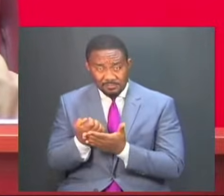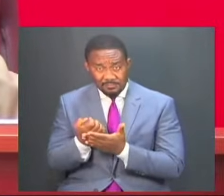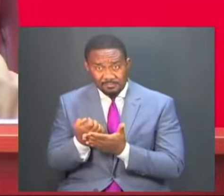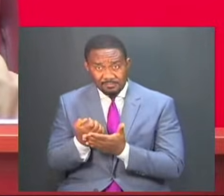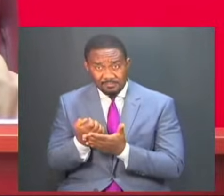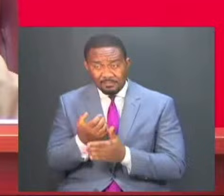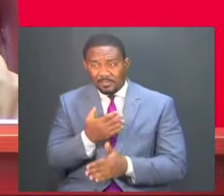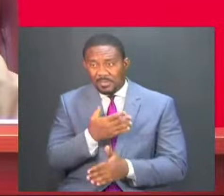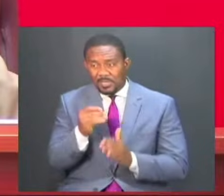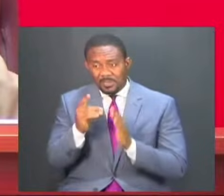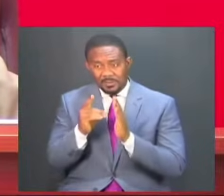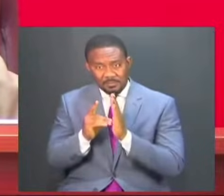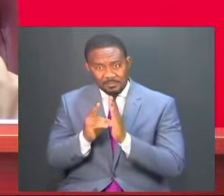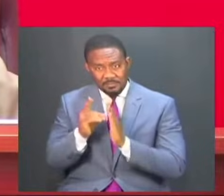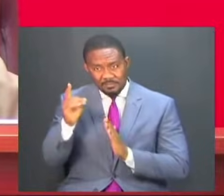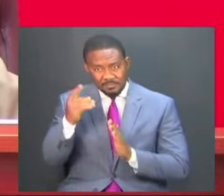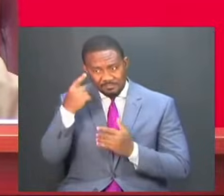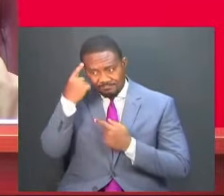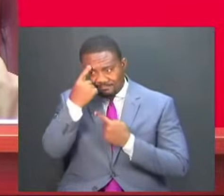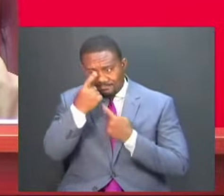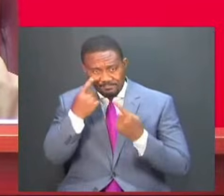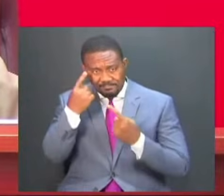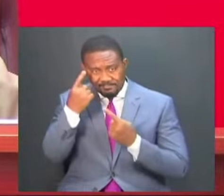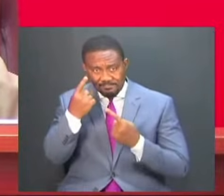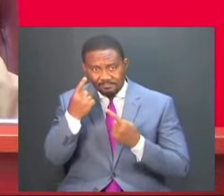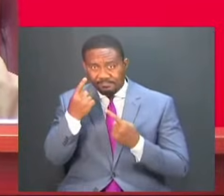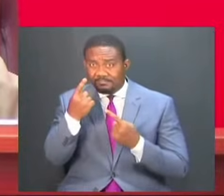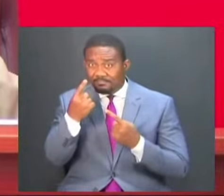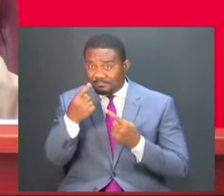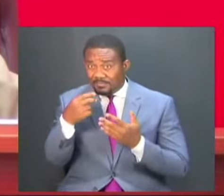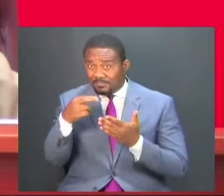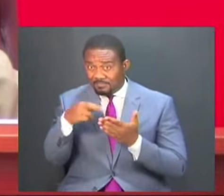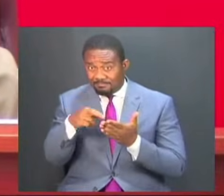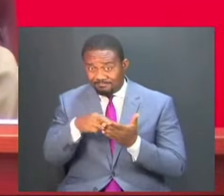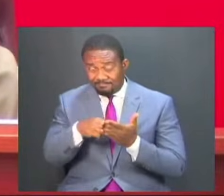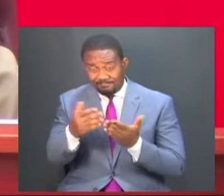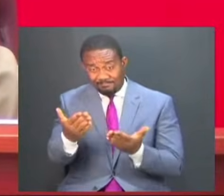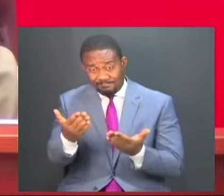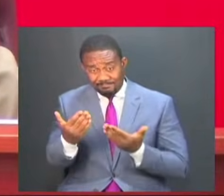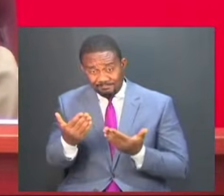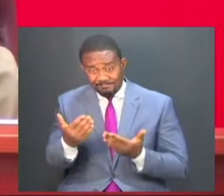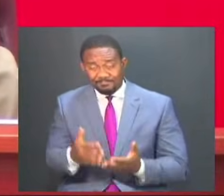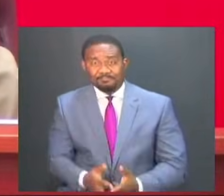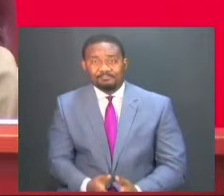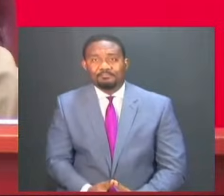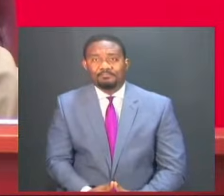and Development for consideration and reports.